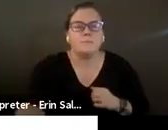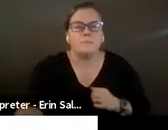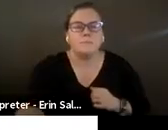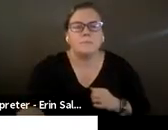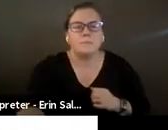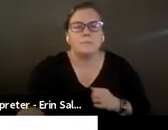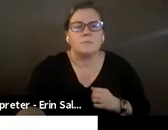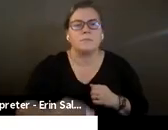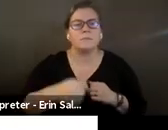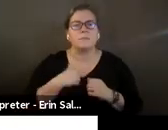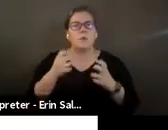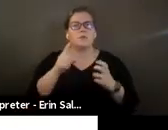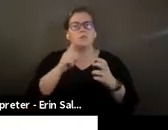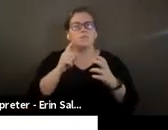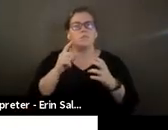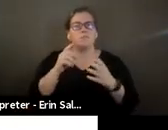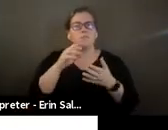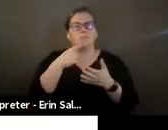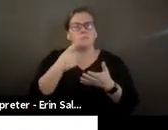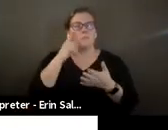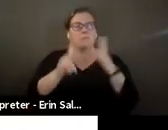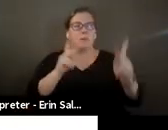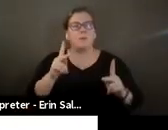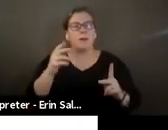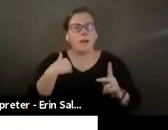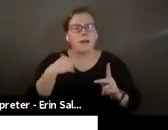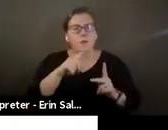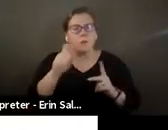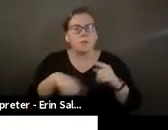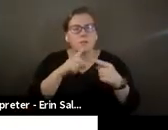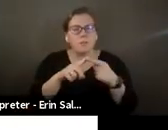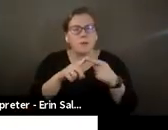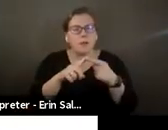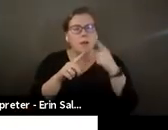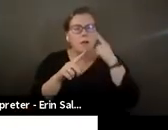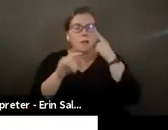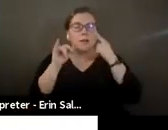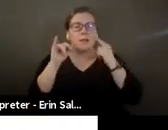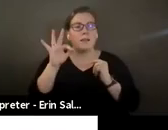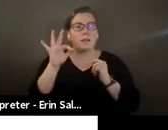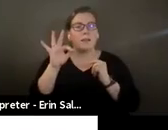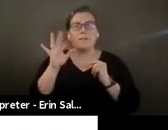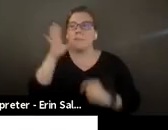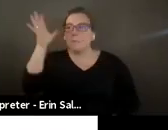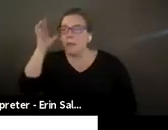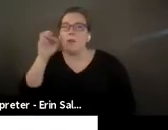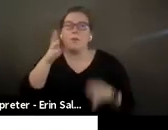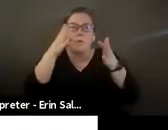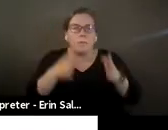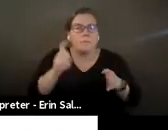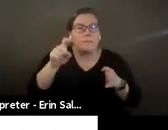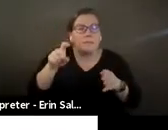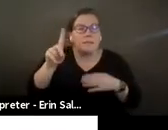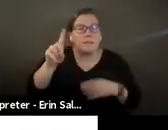just identify for folks. That we had a question about, you know, if a parent or a person needs a